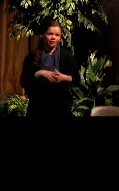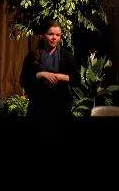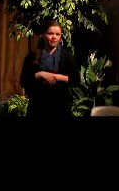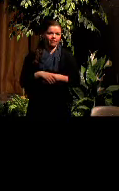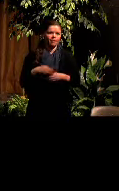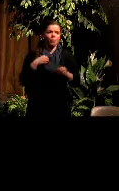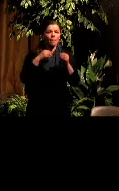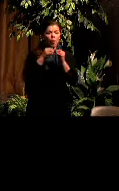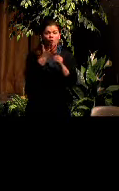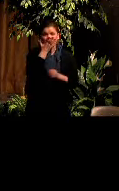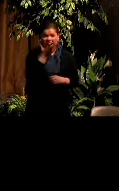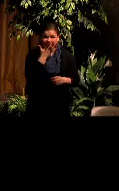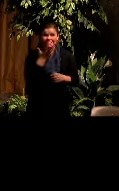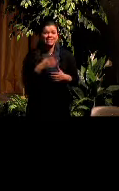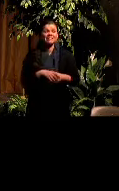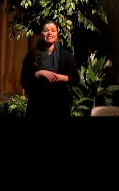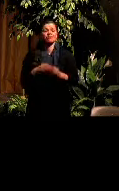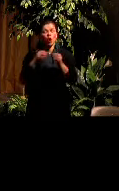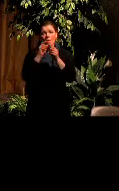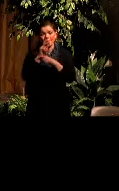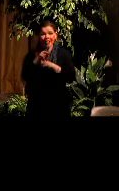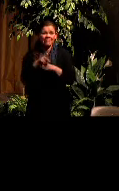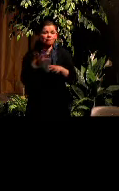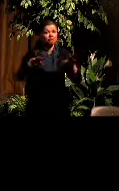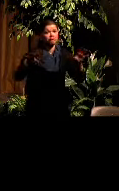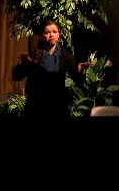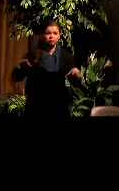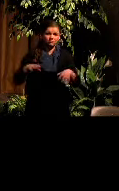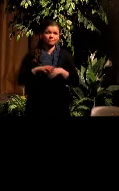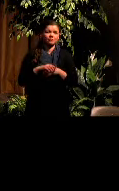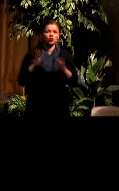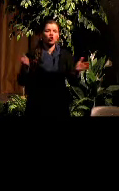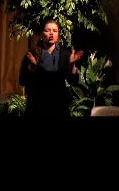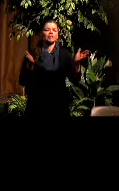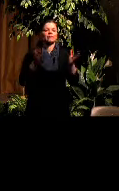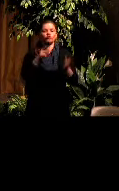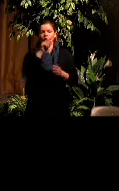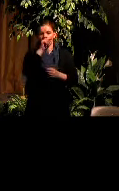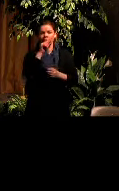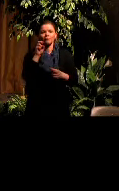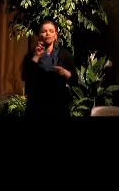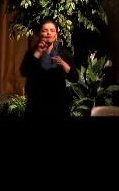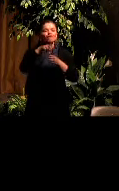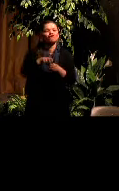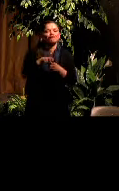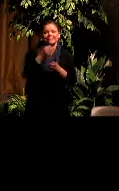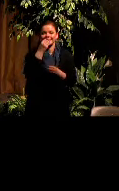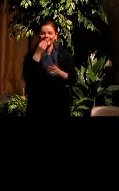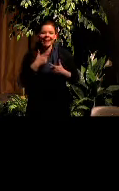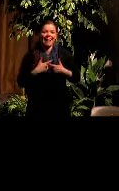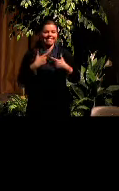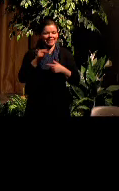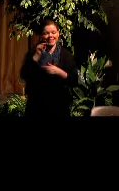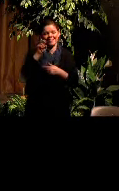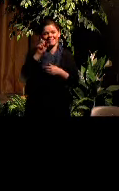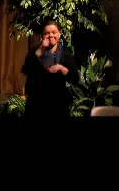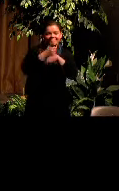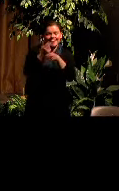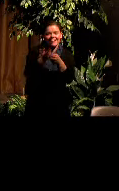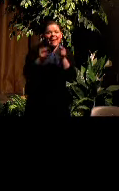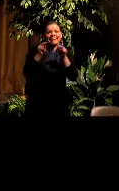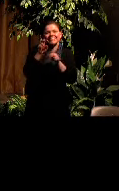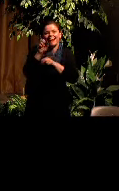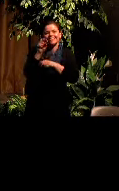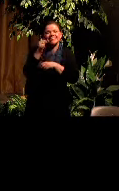habitats to encourage nesting. These are all really important things you can do. Don't use contaminants. Don't use pesticides. Don't use herbicides. All